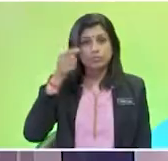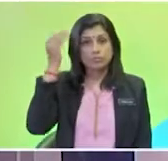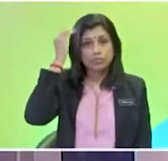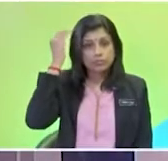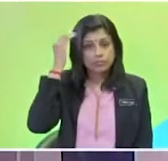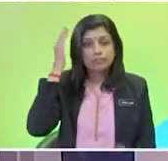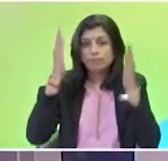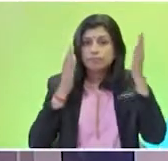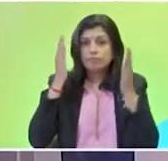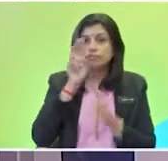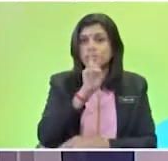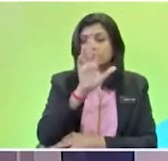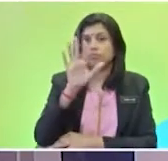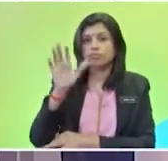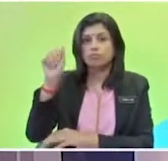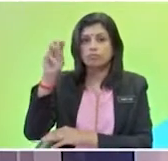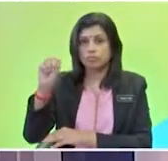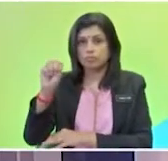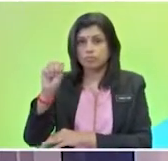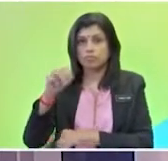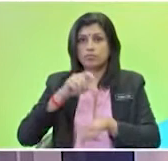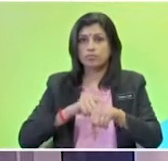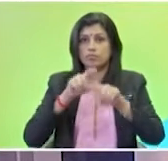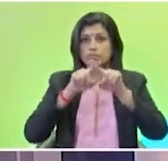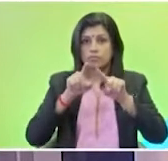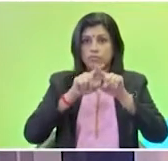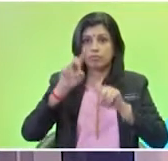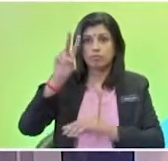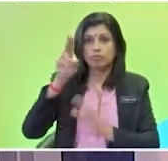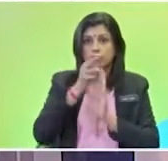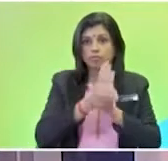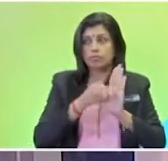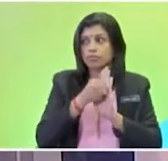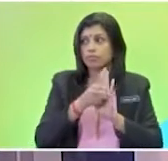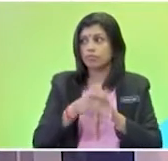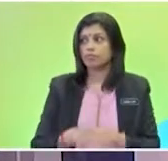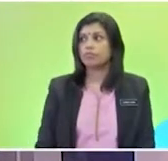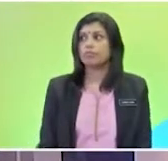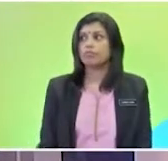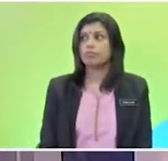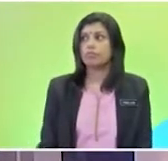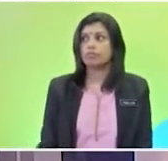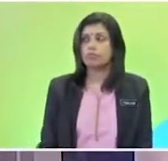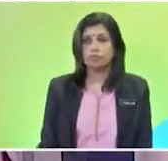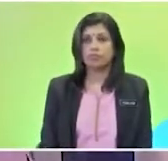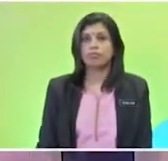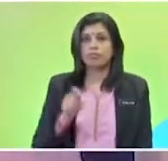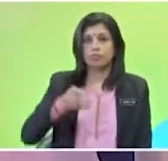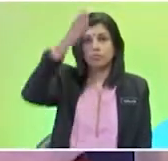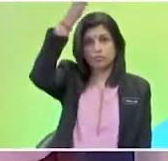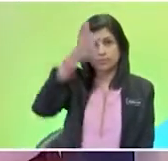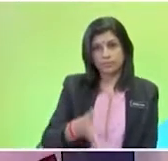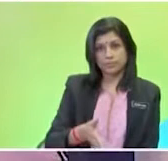2:55 a.m. And the time difference is 2 hours here. You can draw the line, yep.